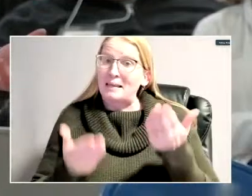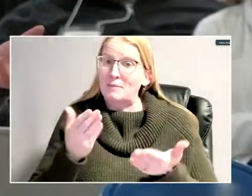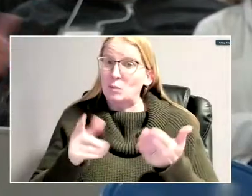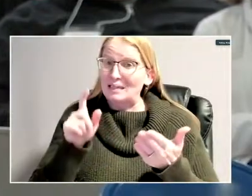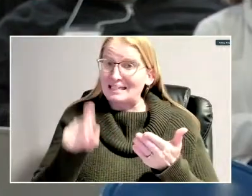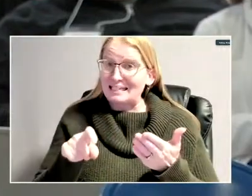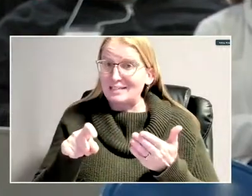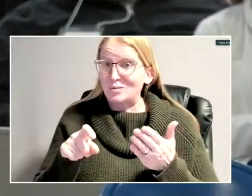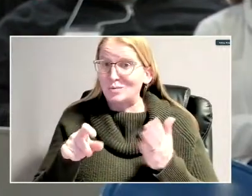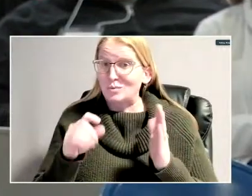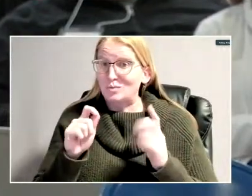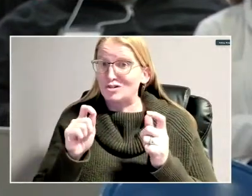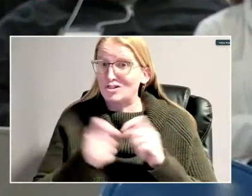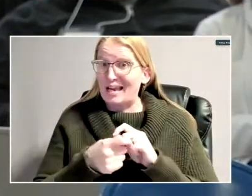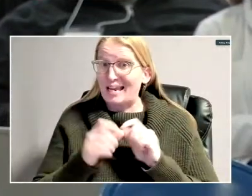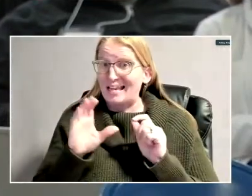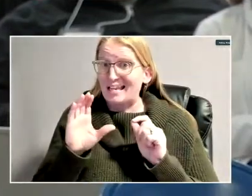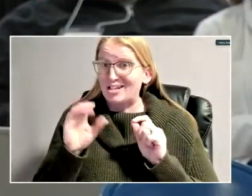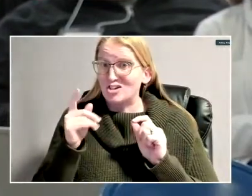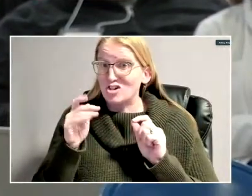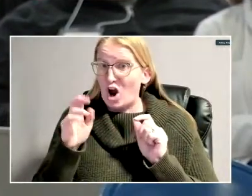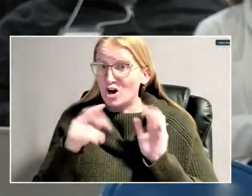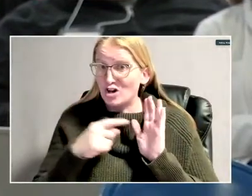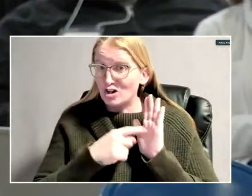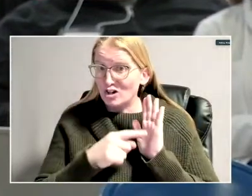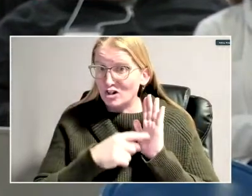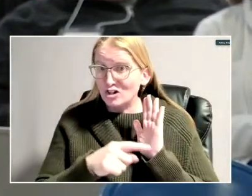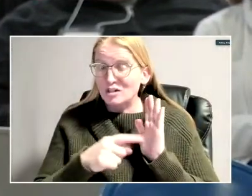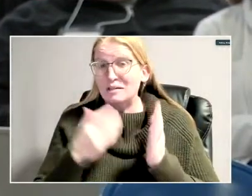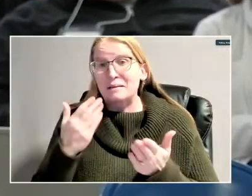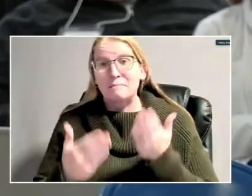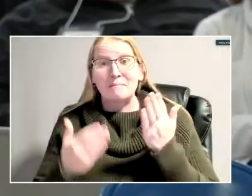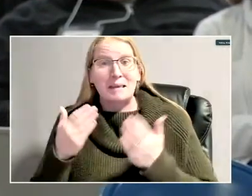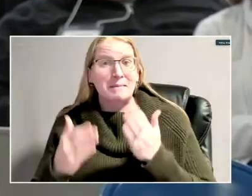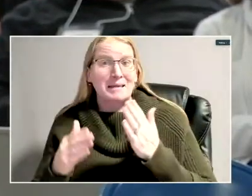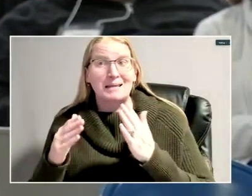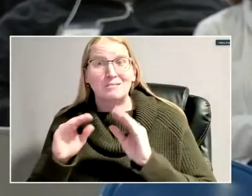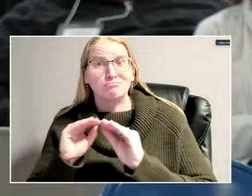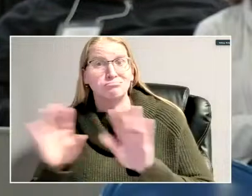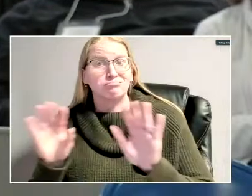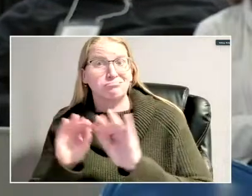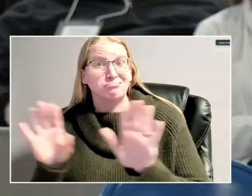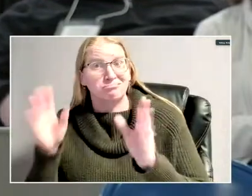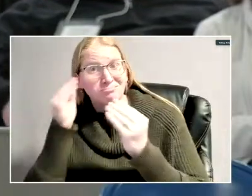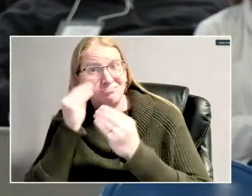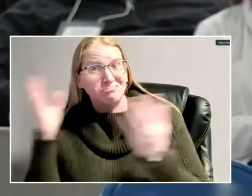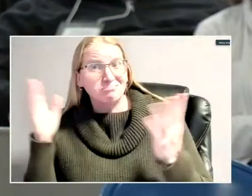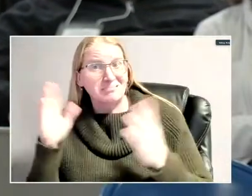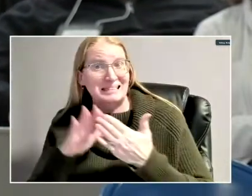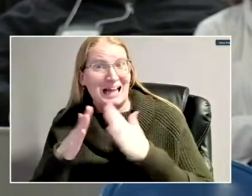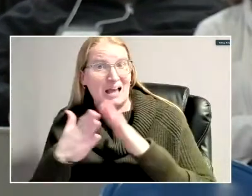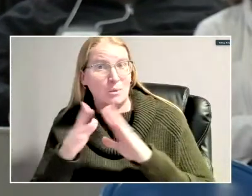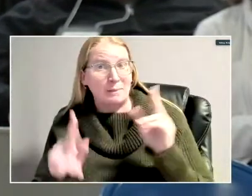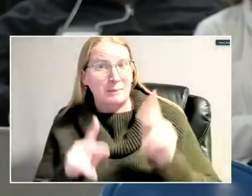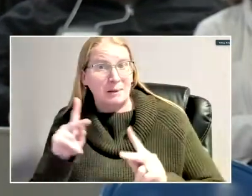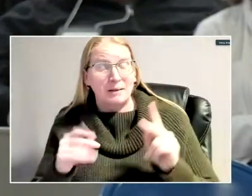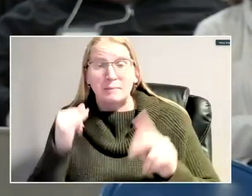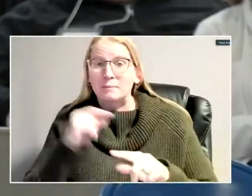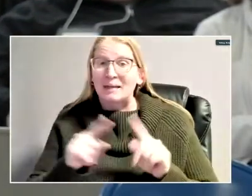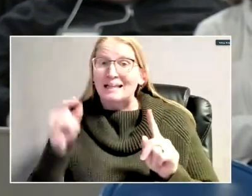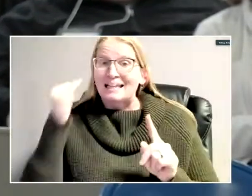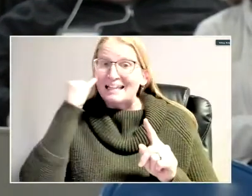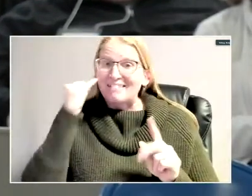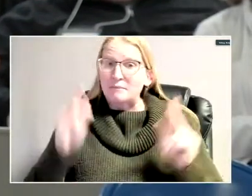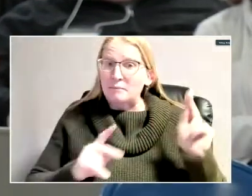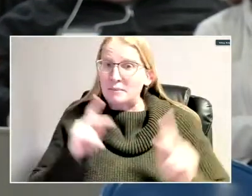charter maybe there's work to do in the Press but if people in the town really want to make you